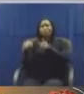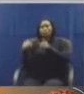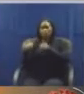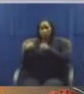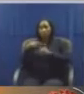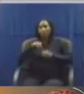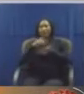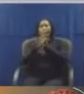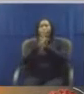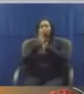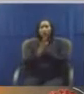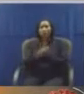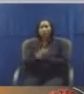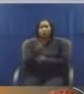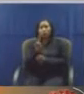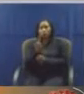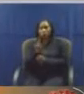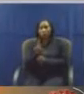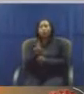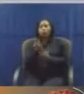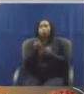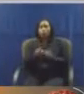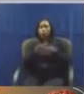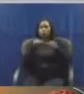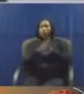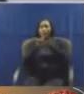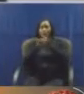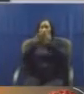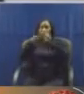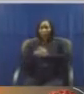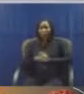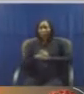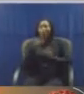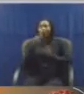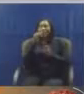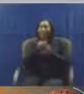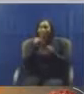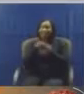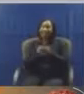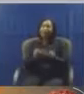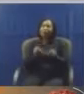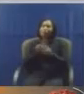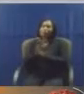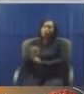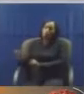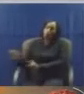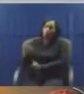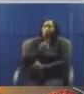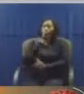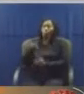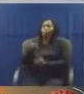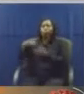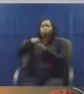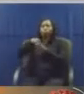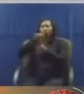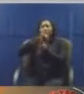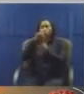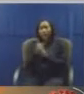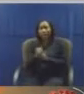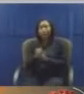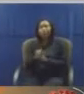that you emphasize behavioral change, you emphasize that it affects everyone in society, and previously you've obviously